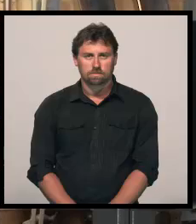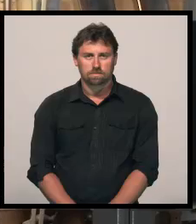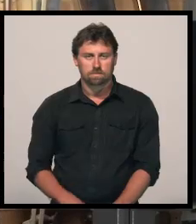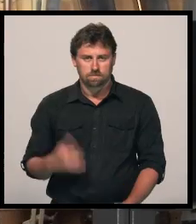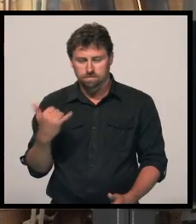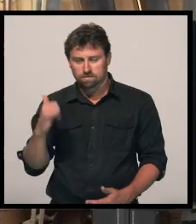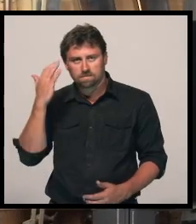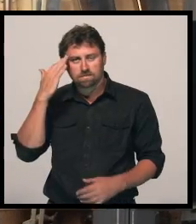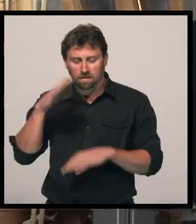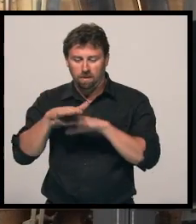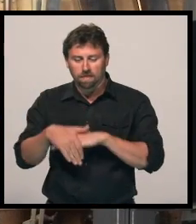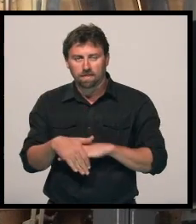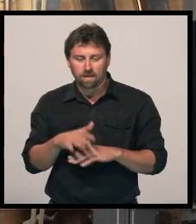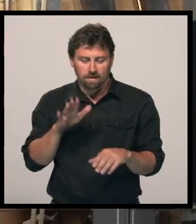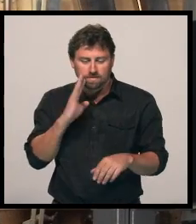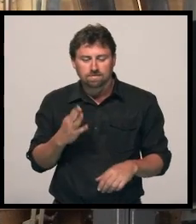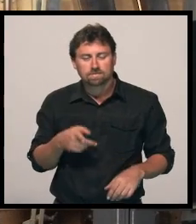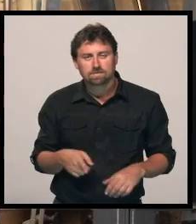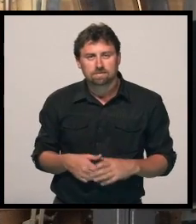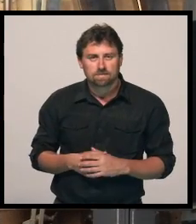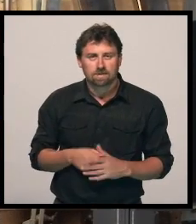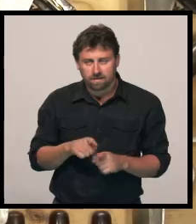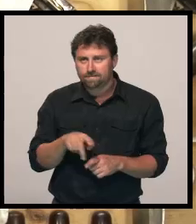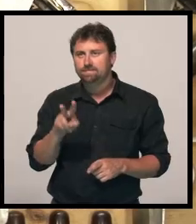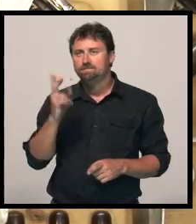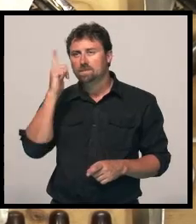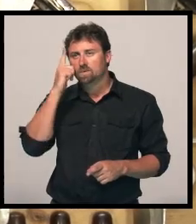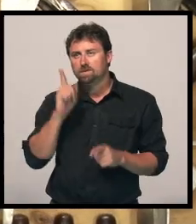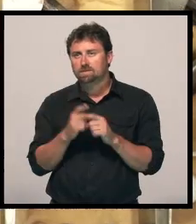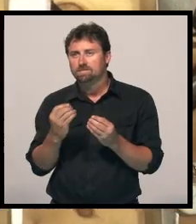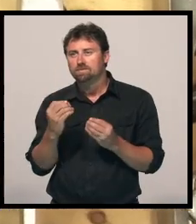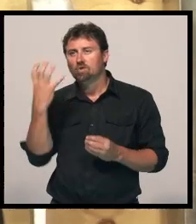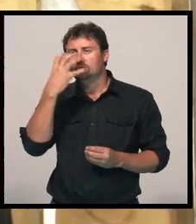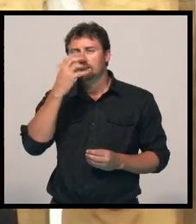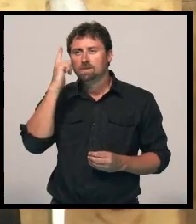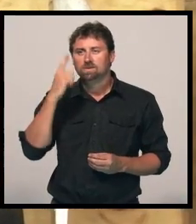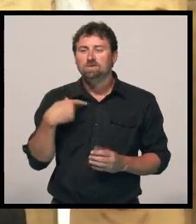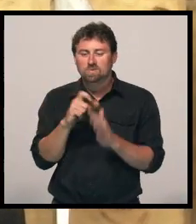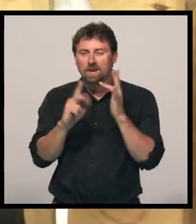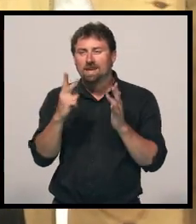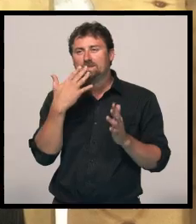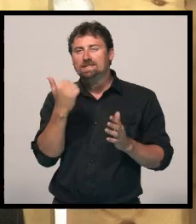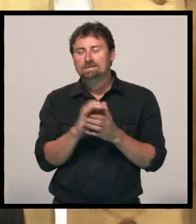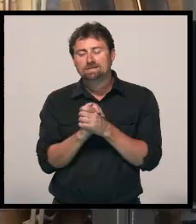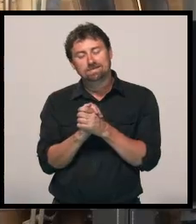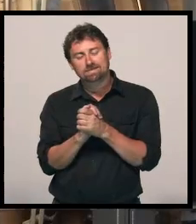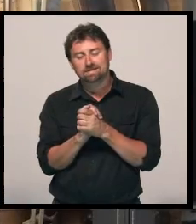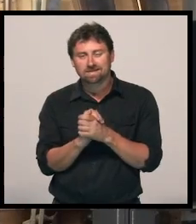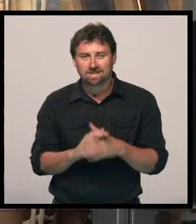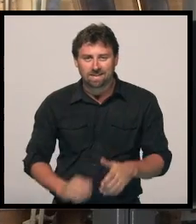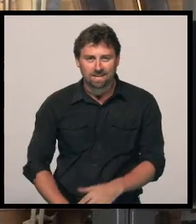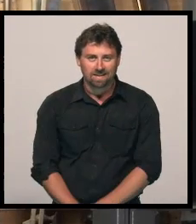Whoops. And then when that happens, you look at your director and you say, "I'm sorry boss, can I do it again?"